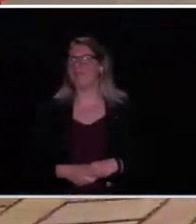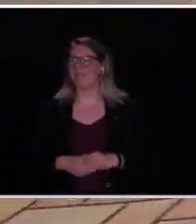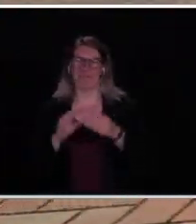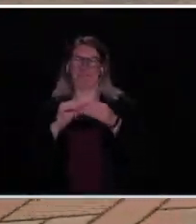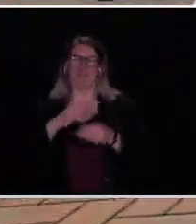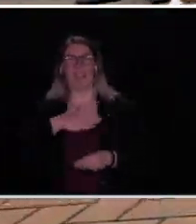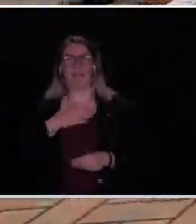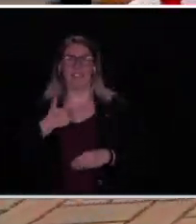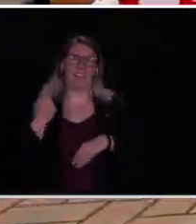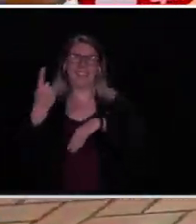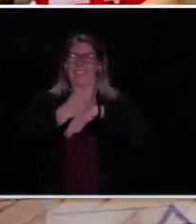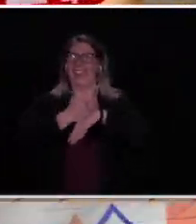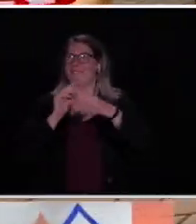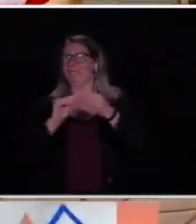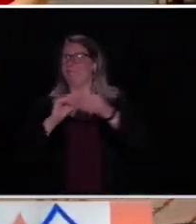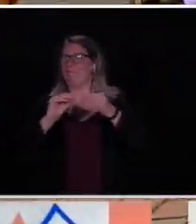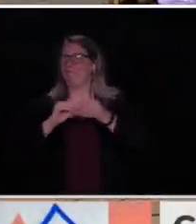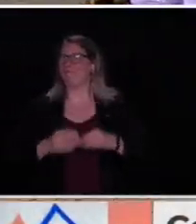Happy Canada